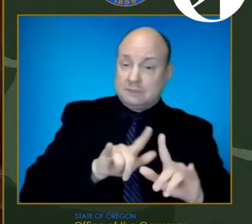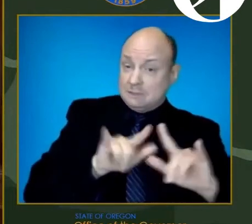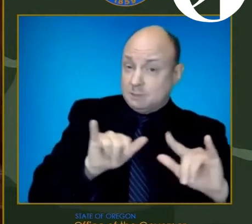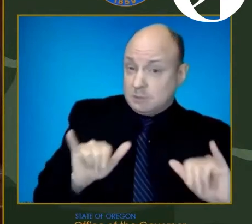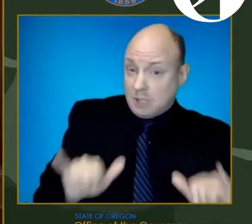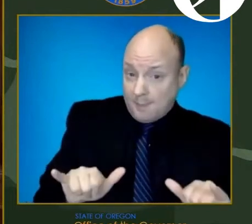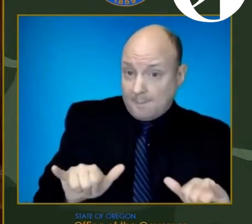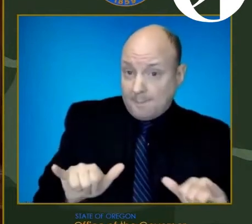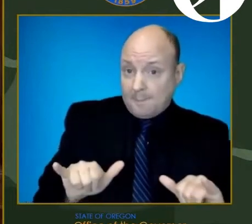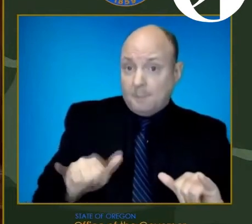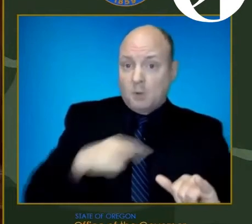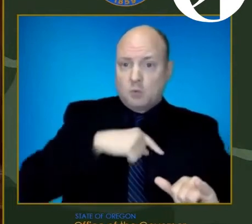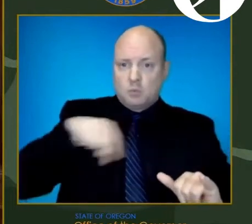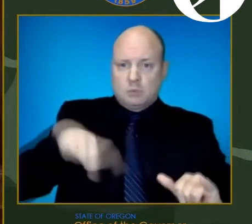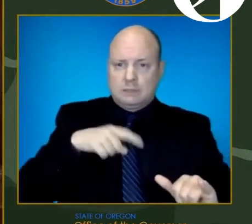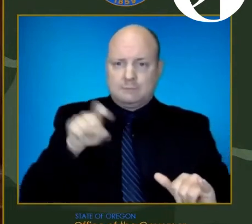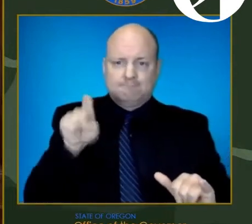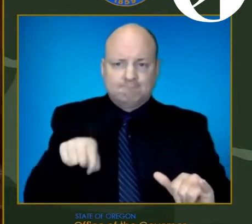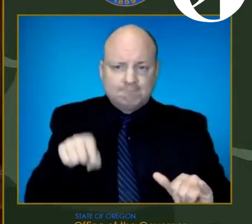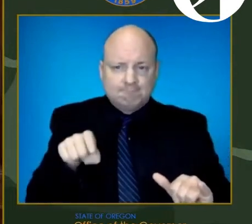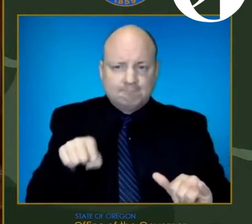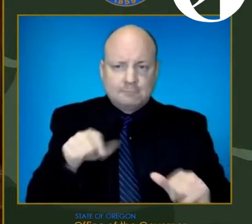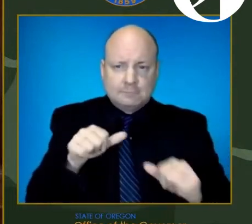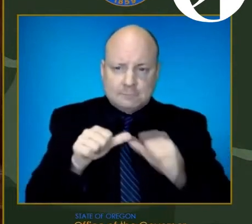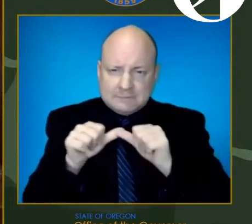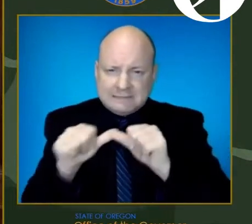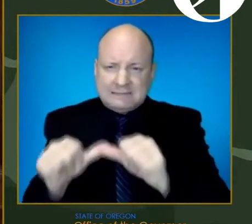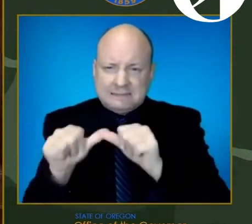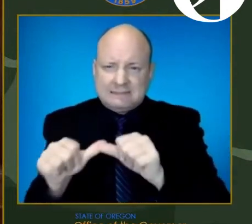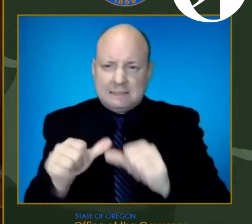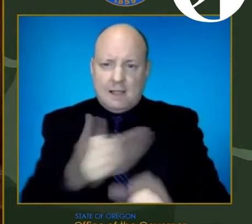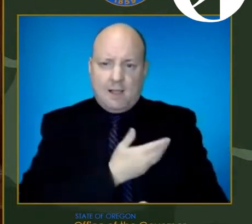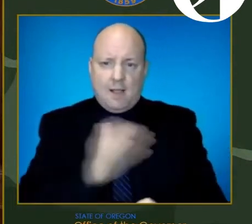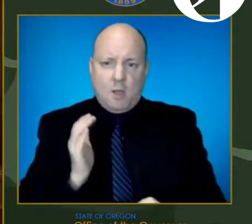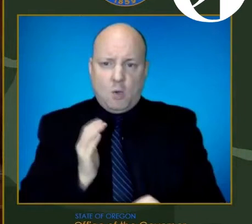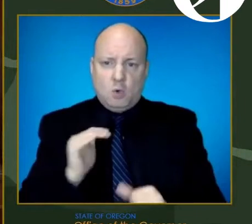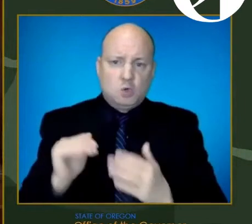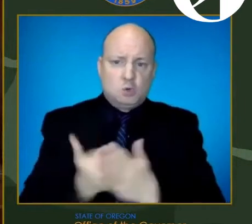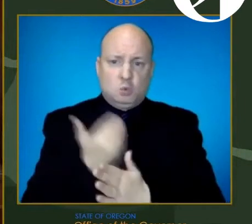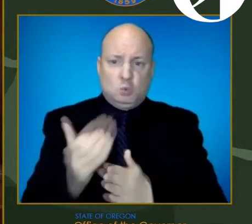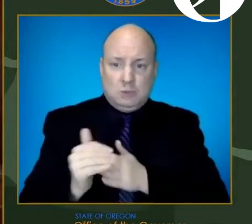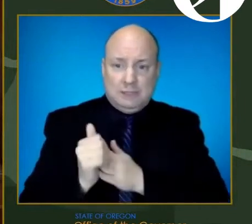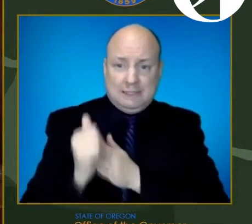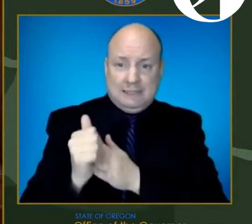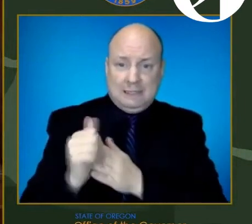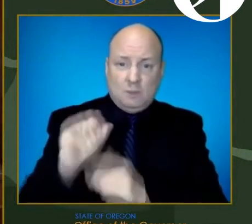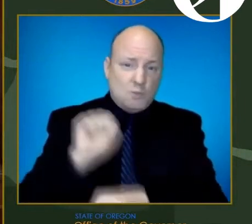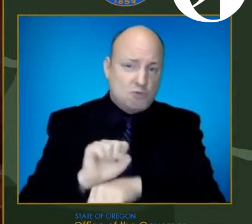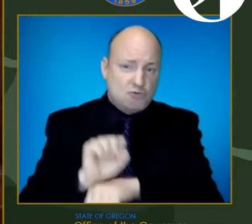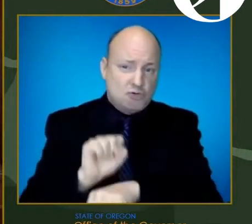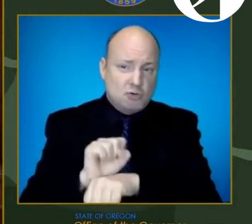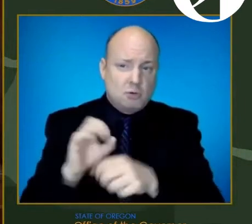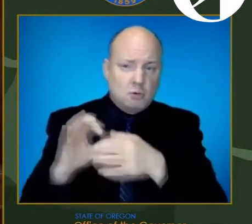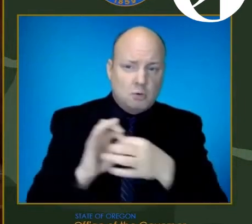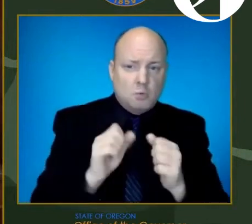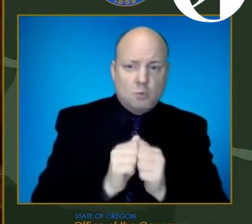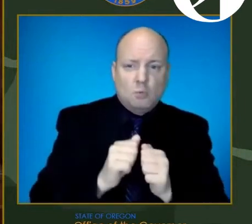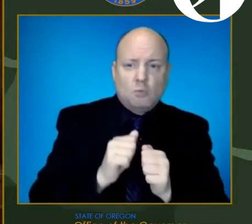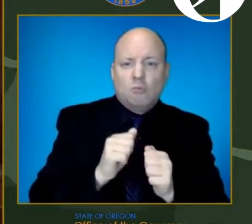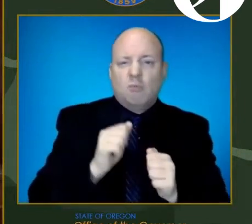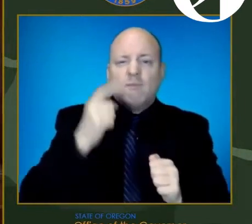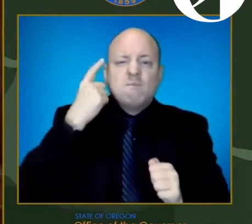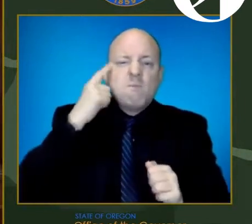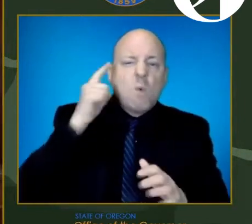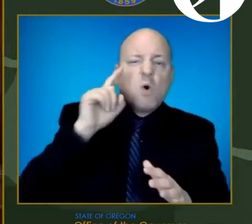pioneering work that Oregon has done to reduce the costs of health care. Last session, I was pleased to sign